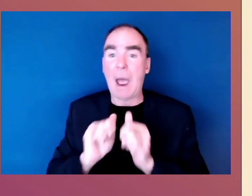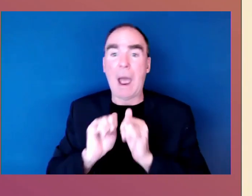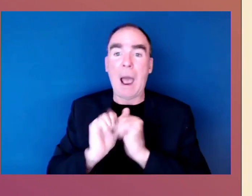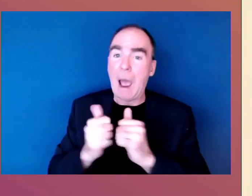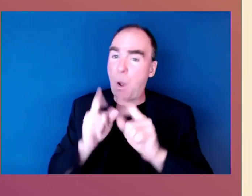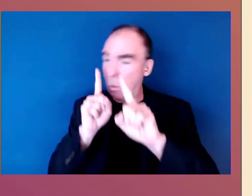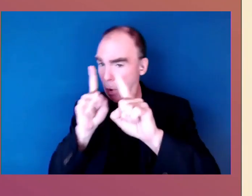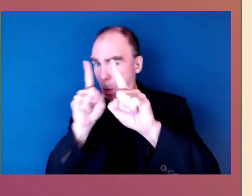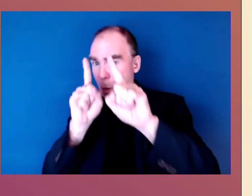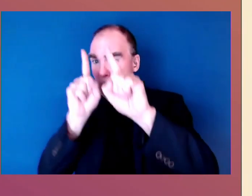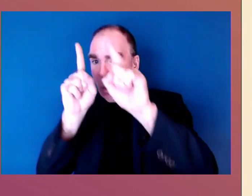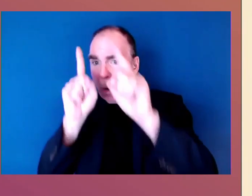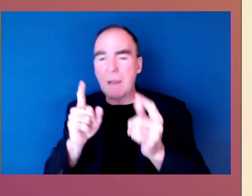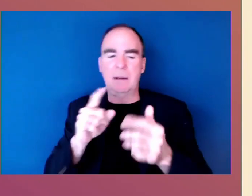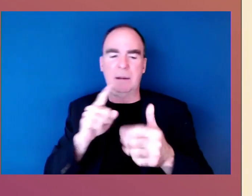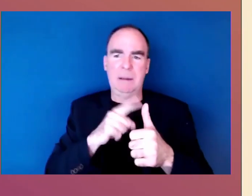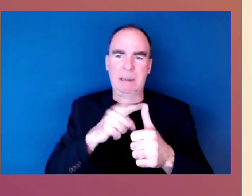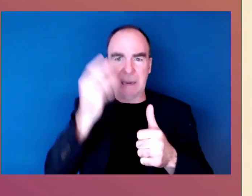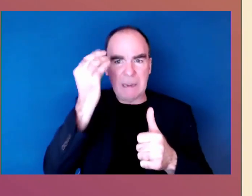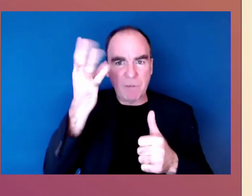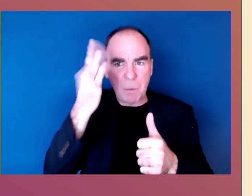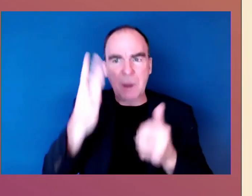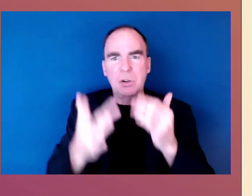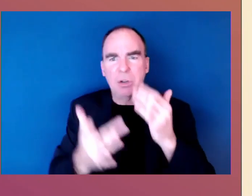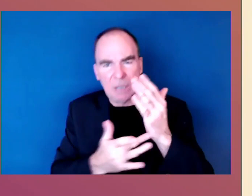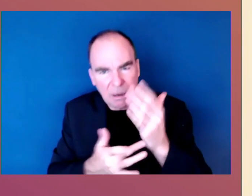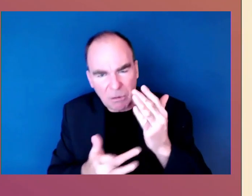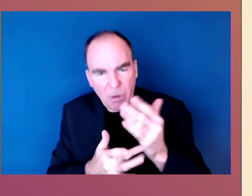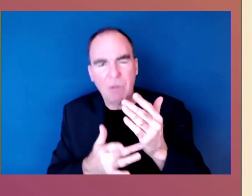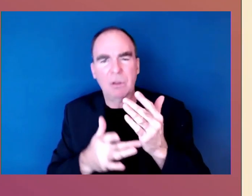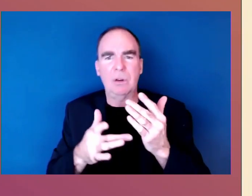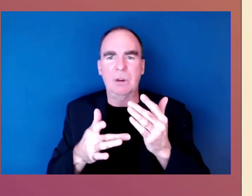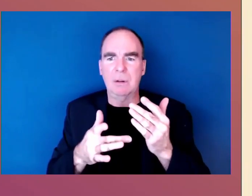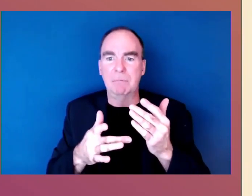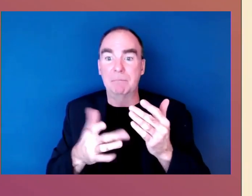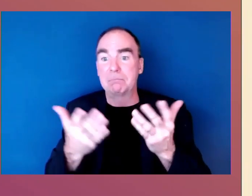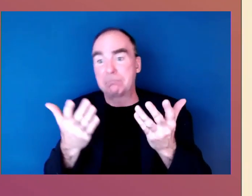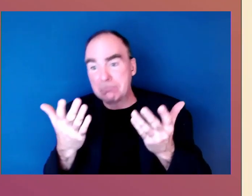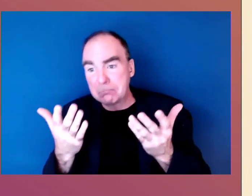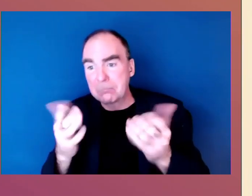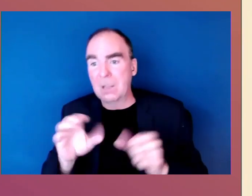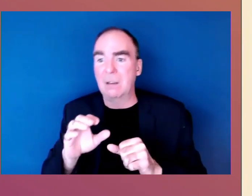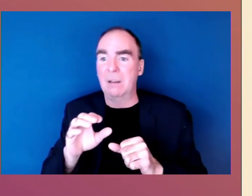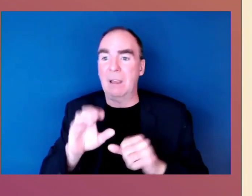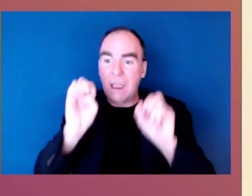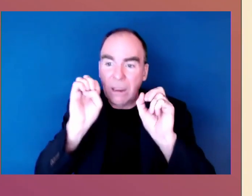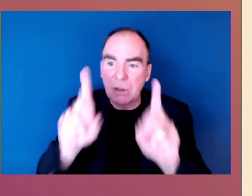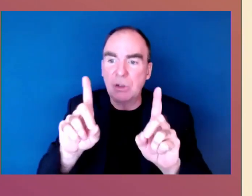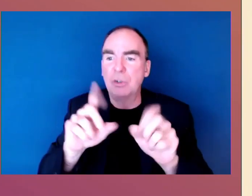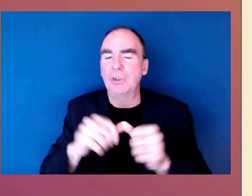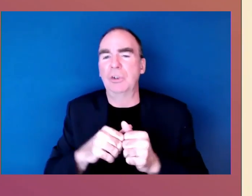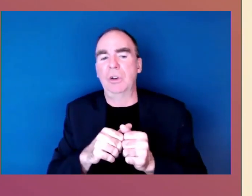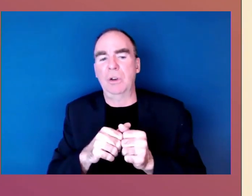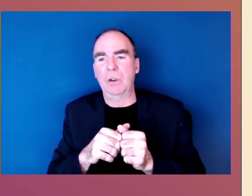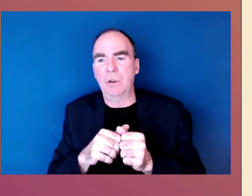accessible information technologies. For example, health, education, work, equalities, and